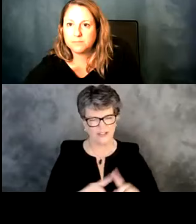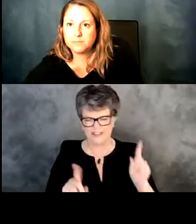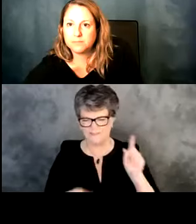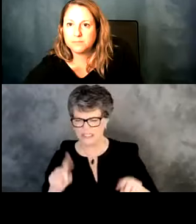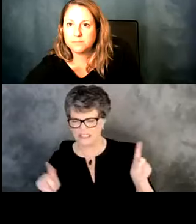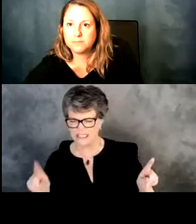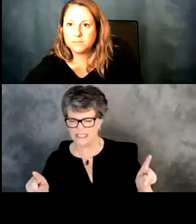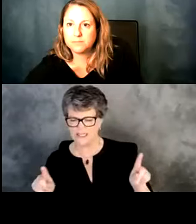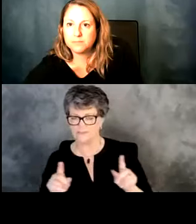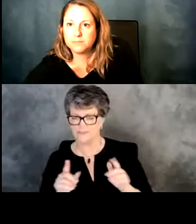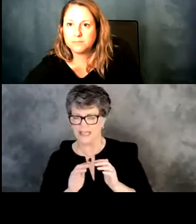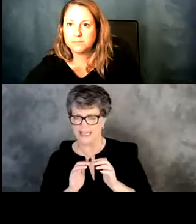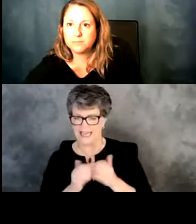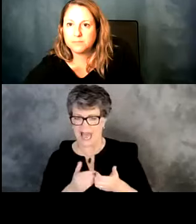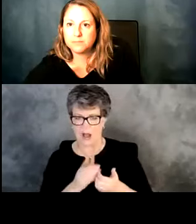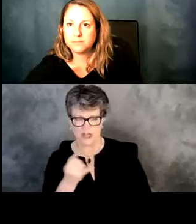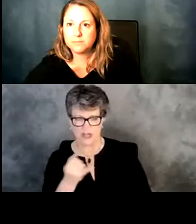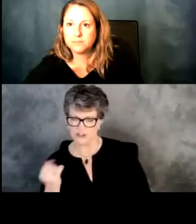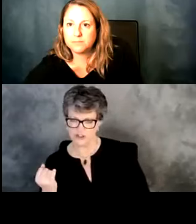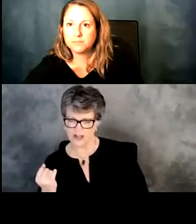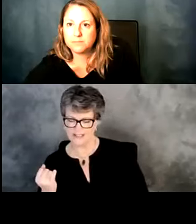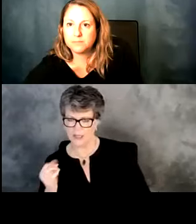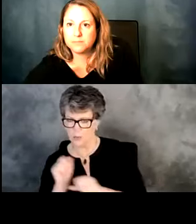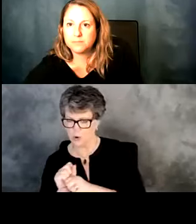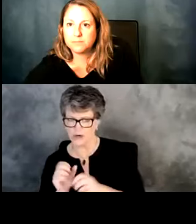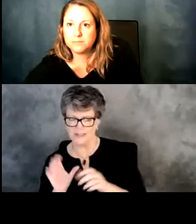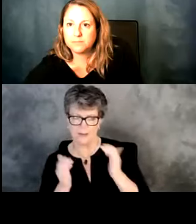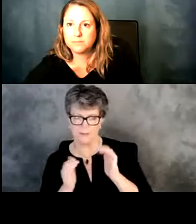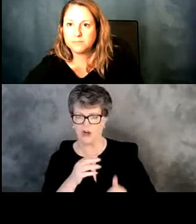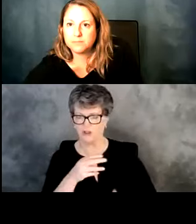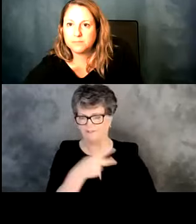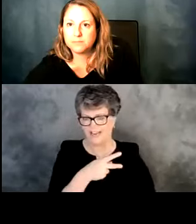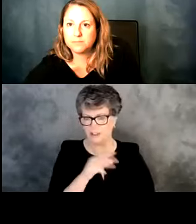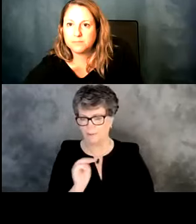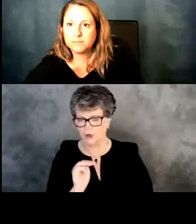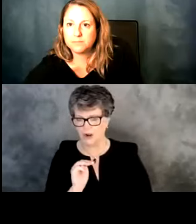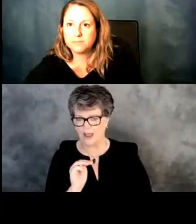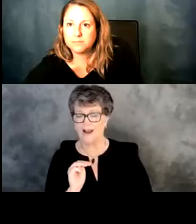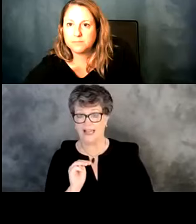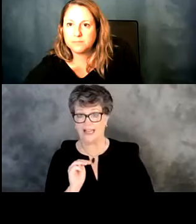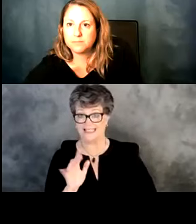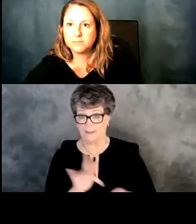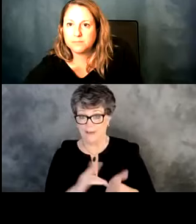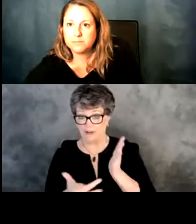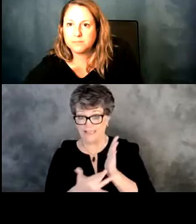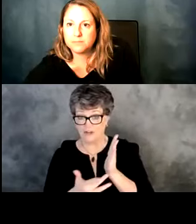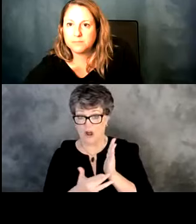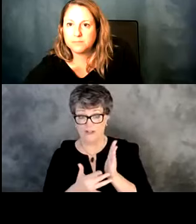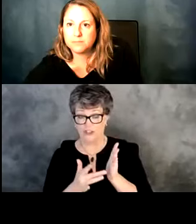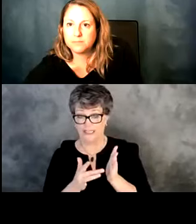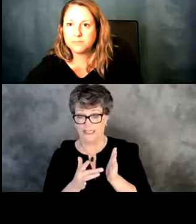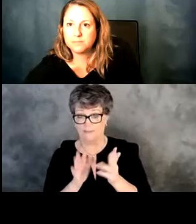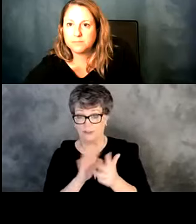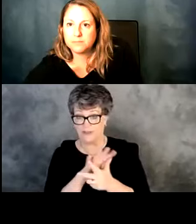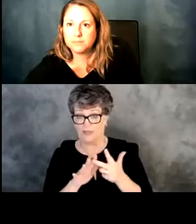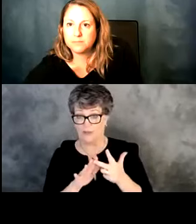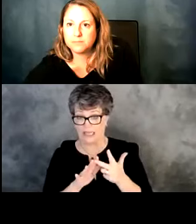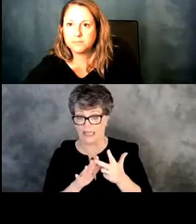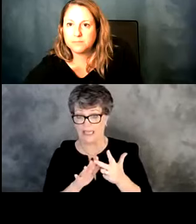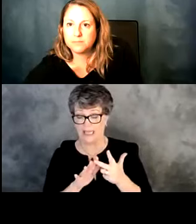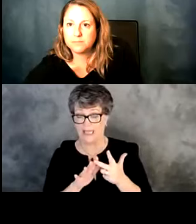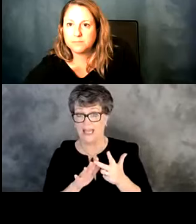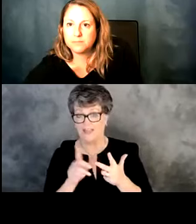in how Johnson & Johnson works compared to Pfizer and Moderna, because the medical technology between those